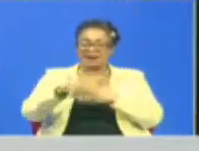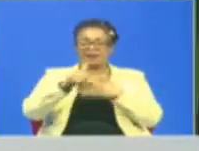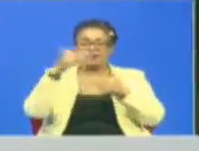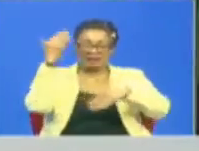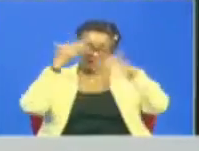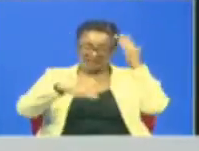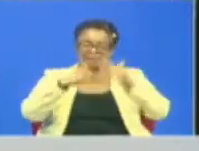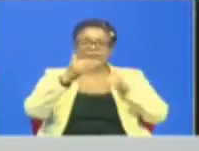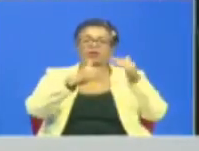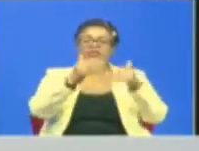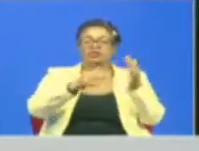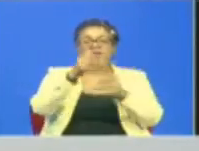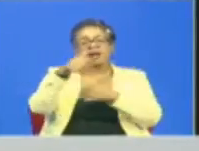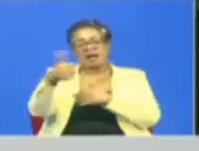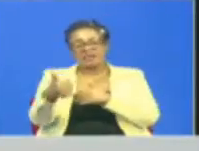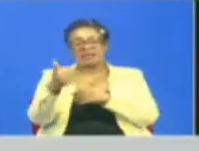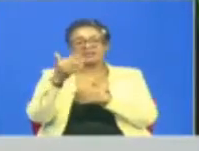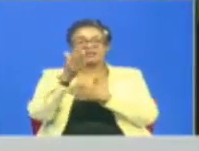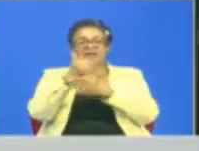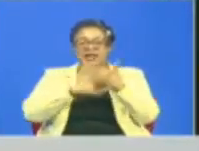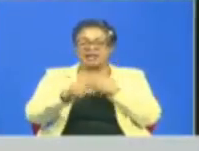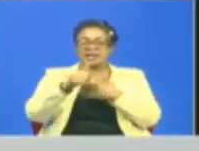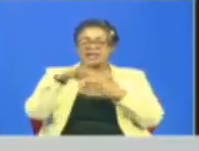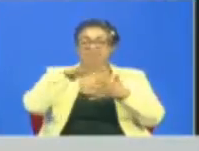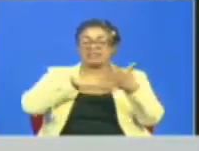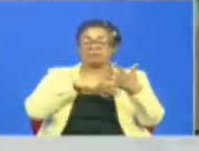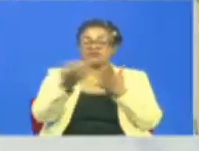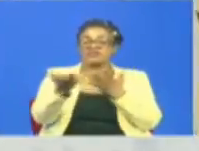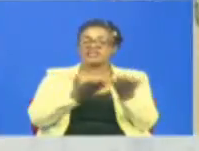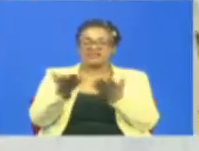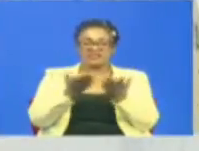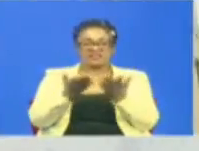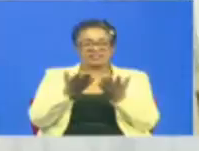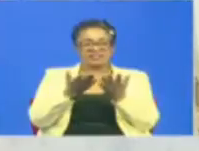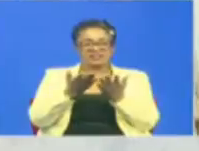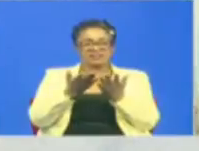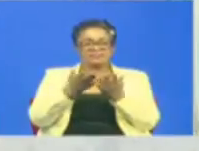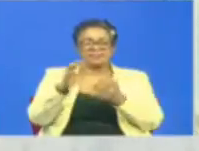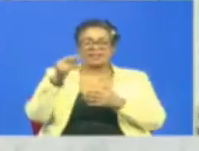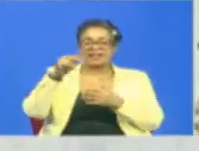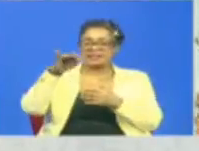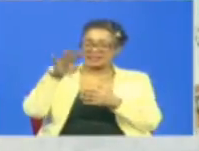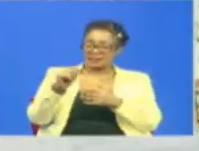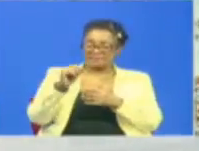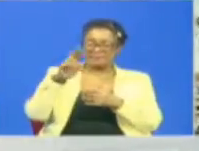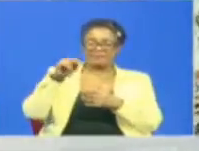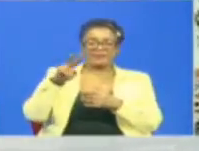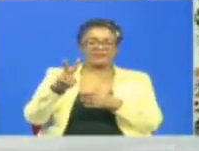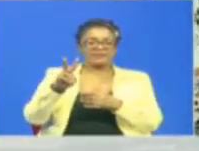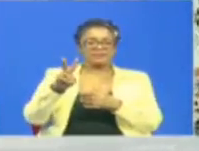others are serving under the schemes of service as per the court order. Anita Nkonge, NTV.